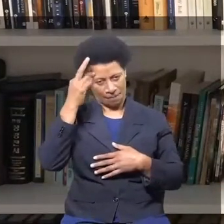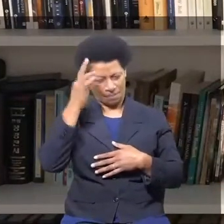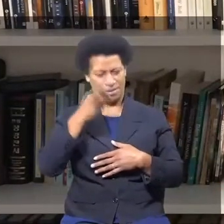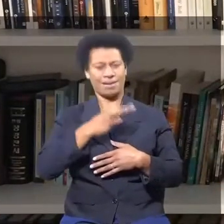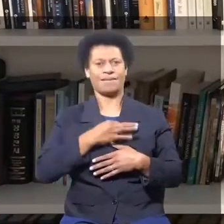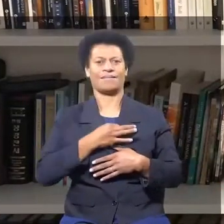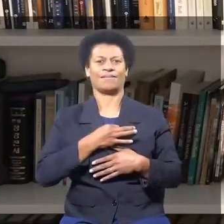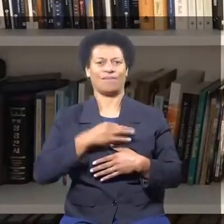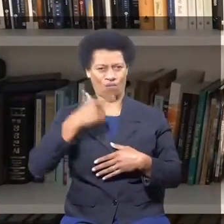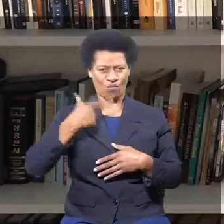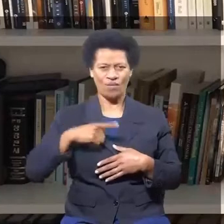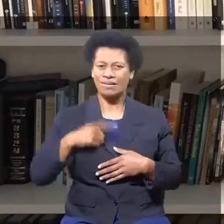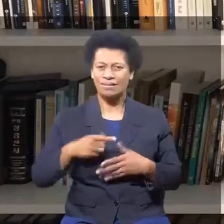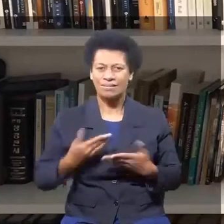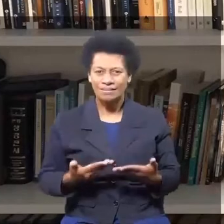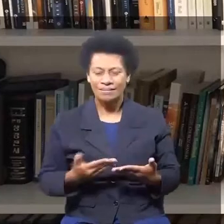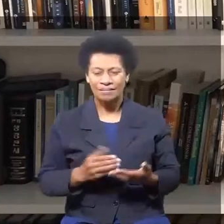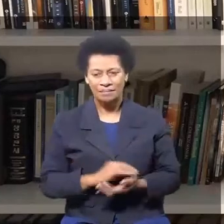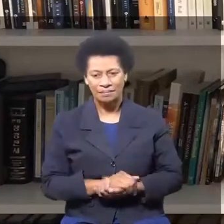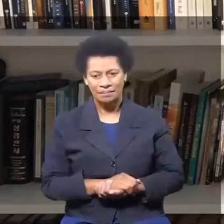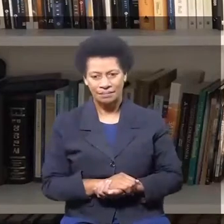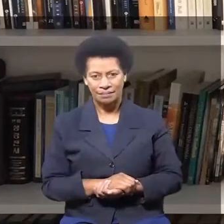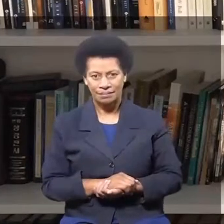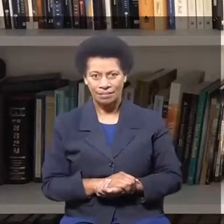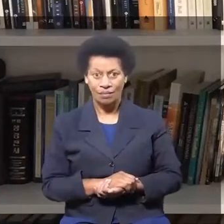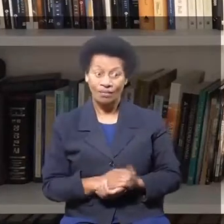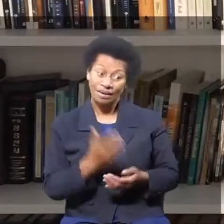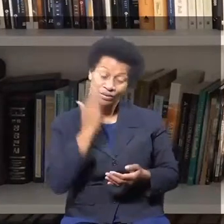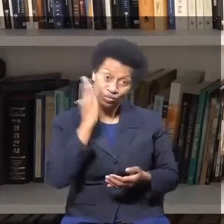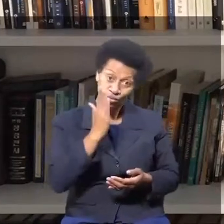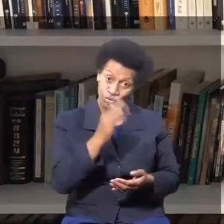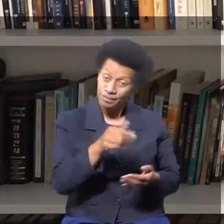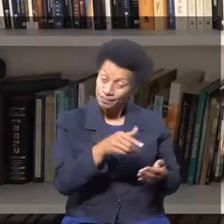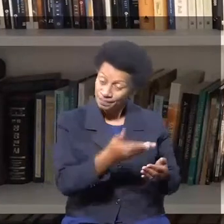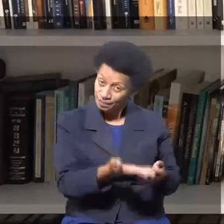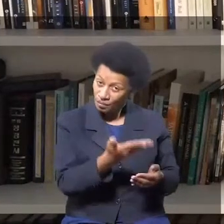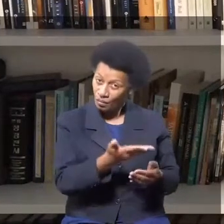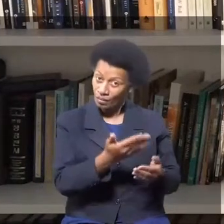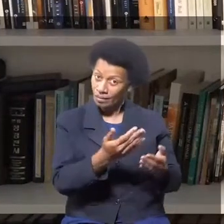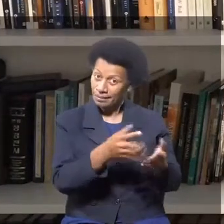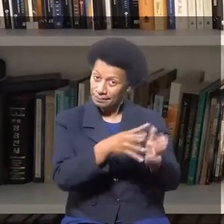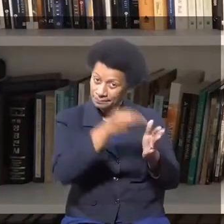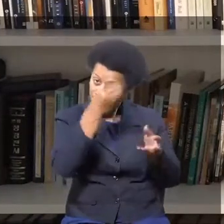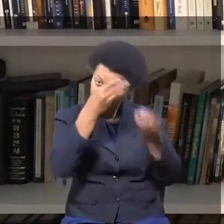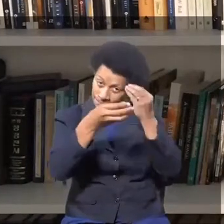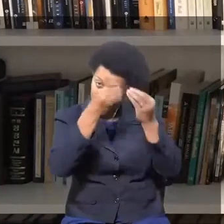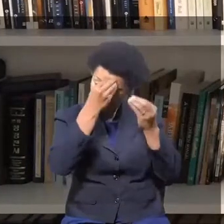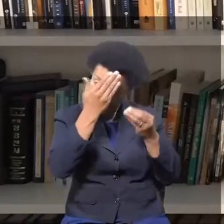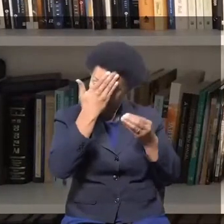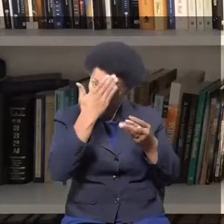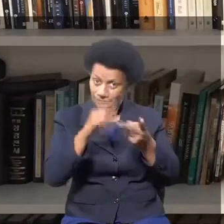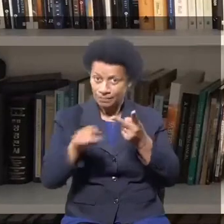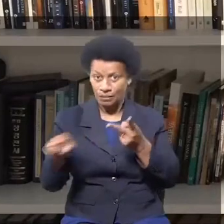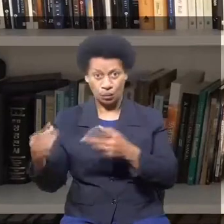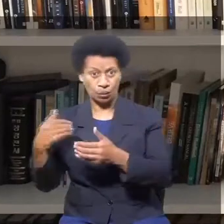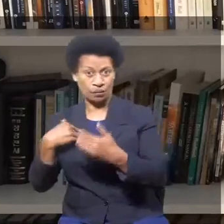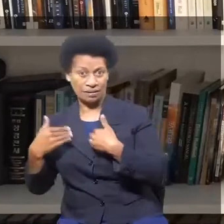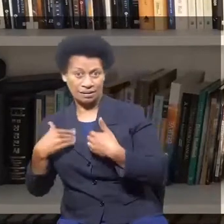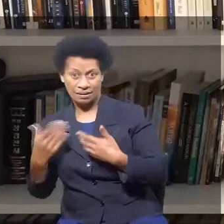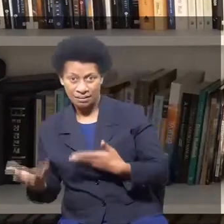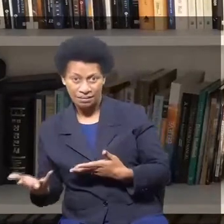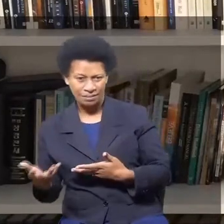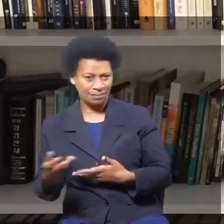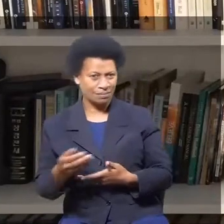believe? Not only what you learn in school and university, but also when you're talking to your friends, maybe